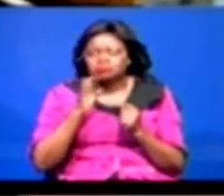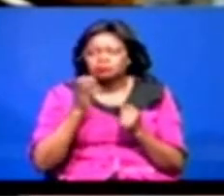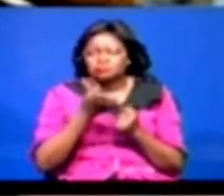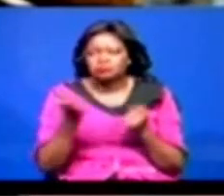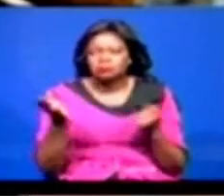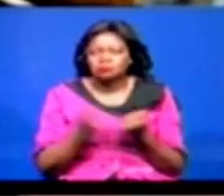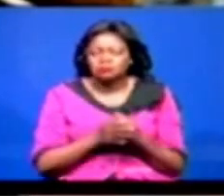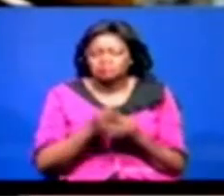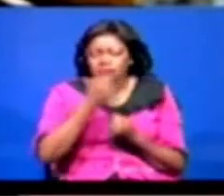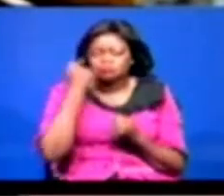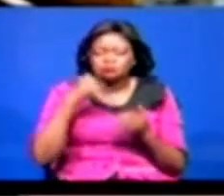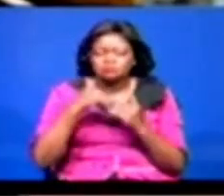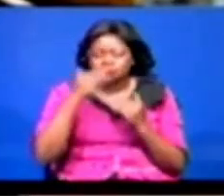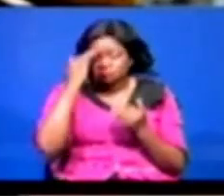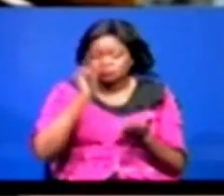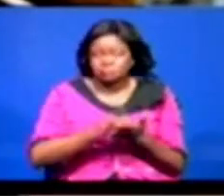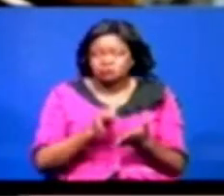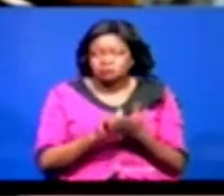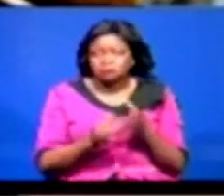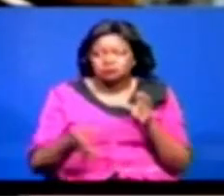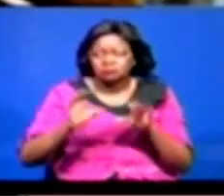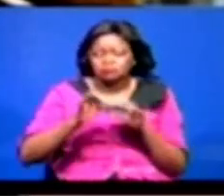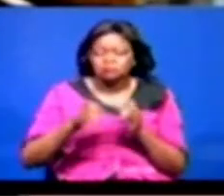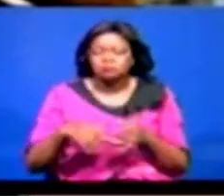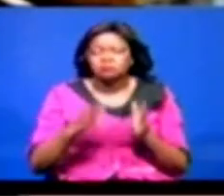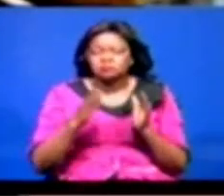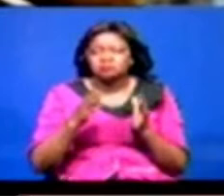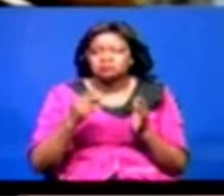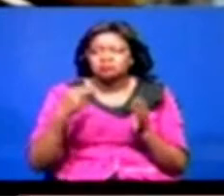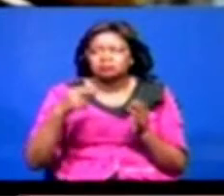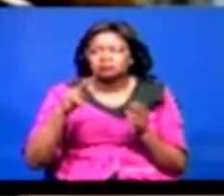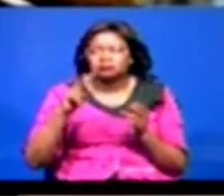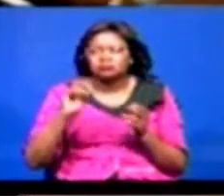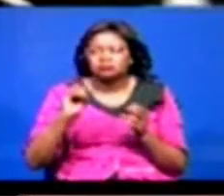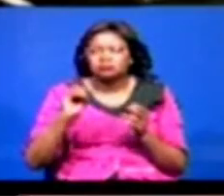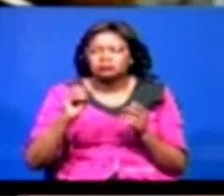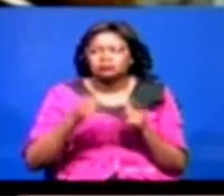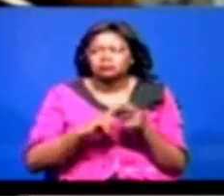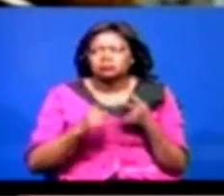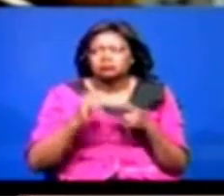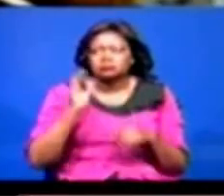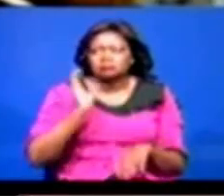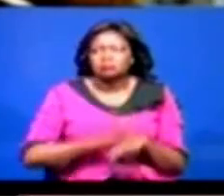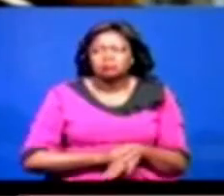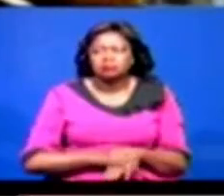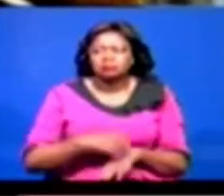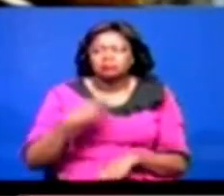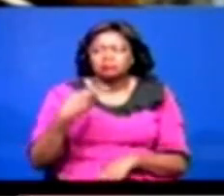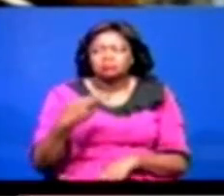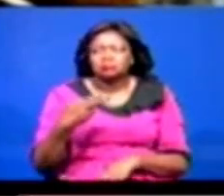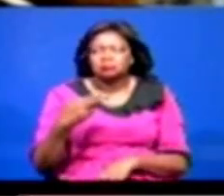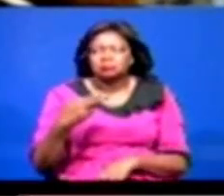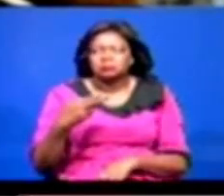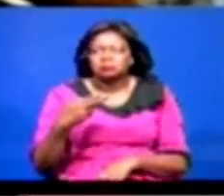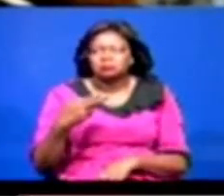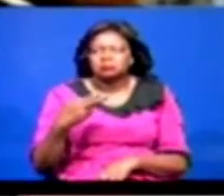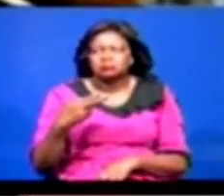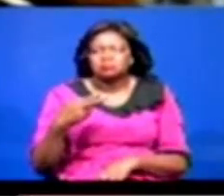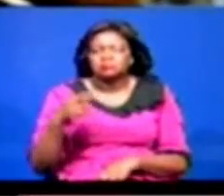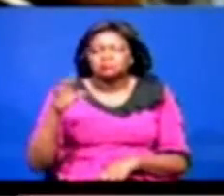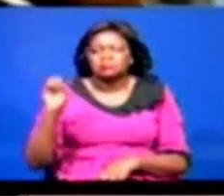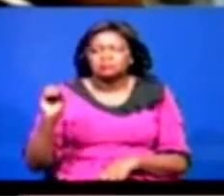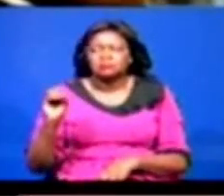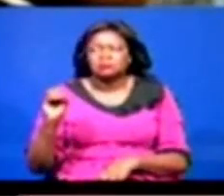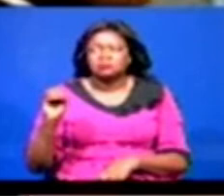because we all know that the chemical formula of water is H2O, you'll get your hydrogen on one side, you'll get your oxygen on one